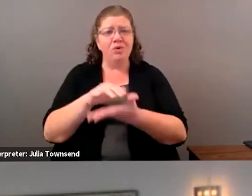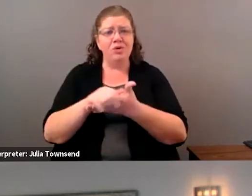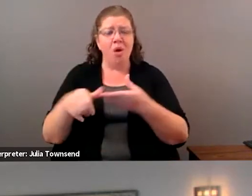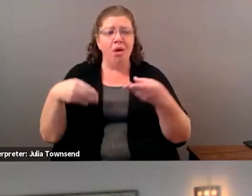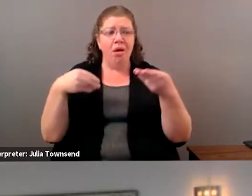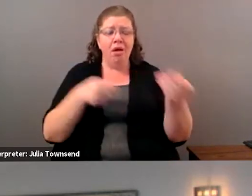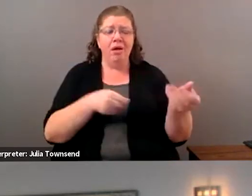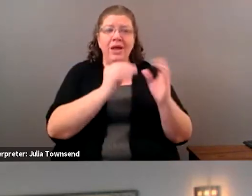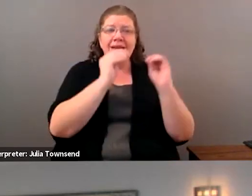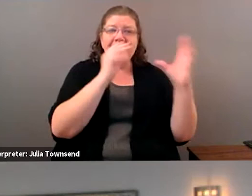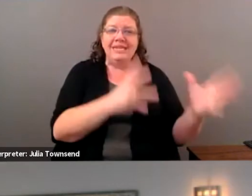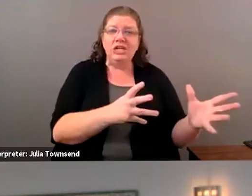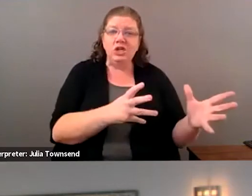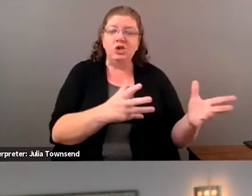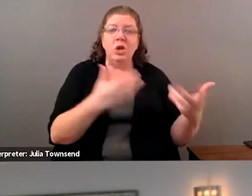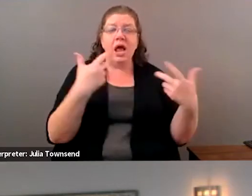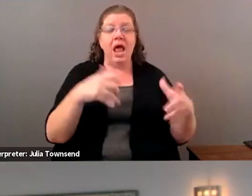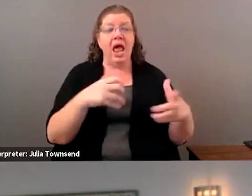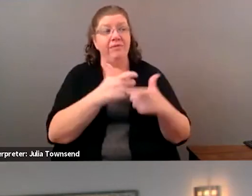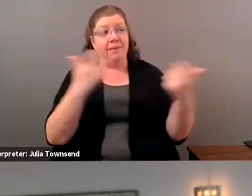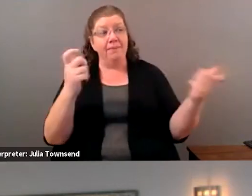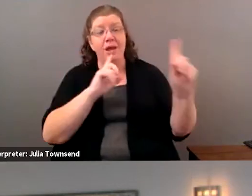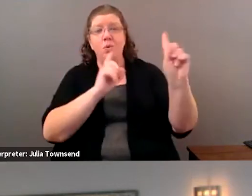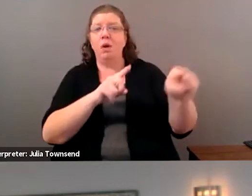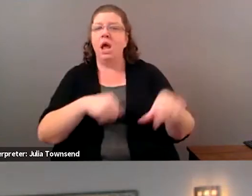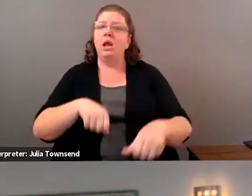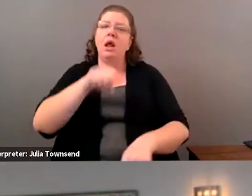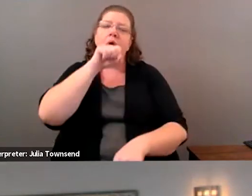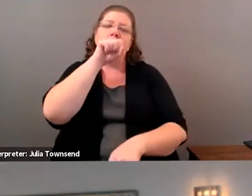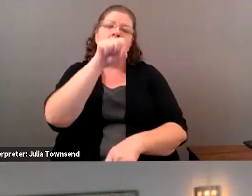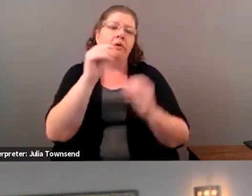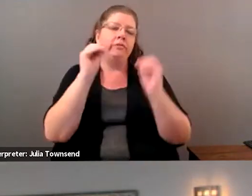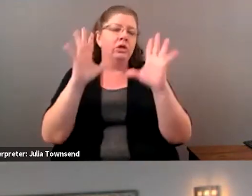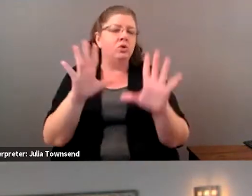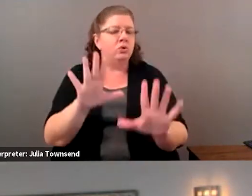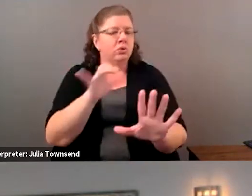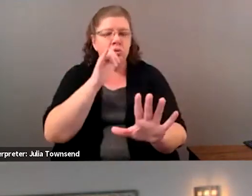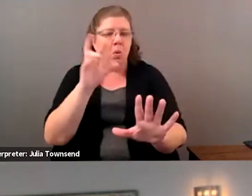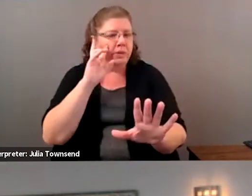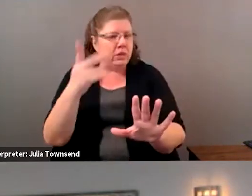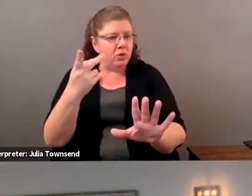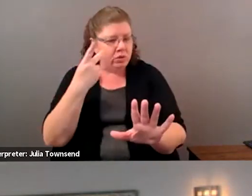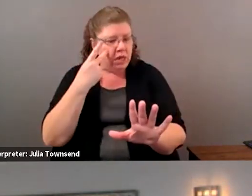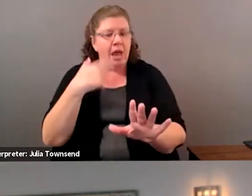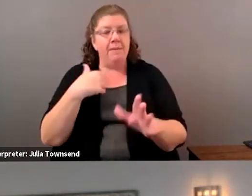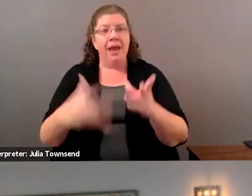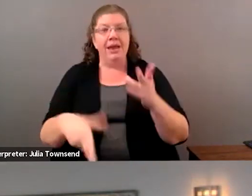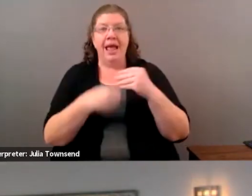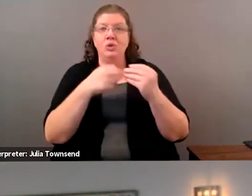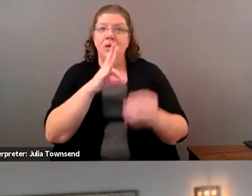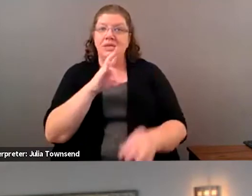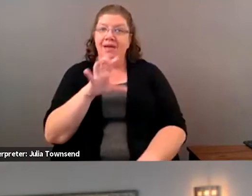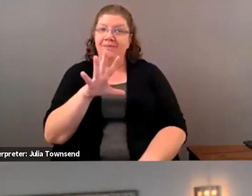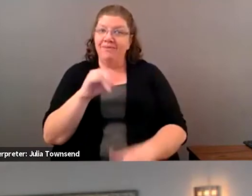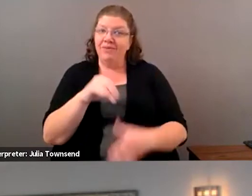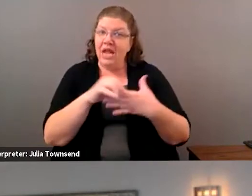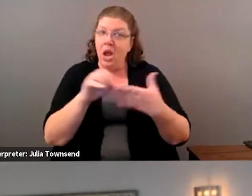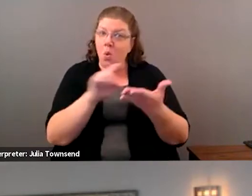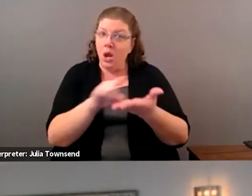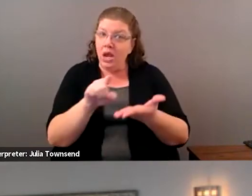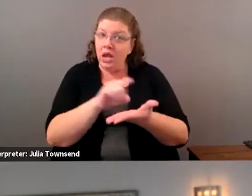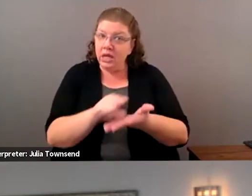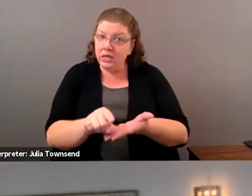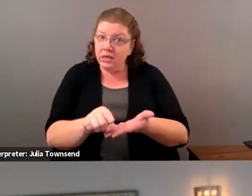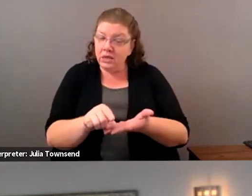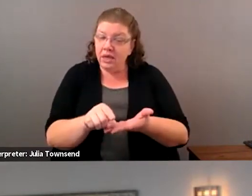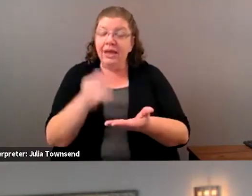an overwhelming response. And I love teachers, don't get me wrong, but an extra 750 a week. Do you know that if you wanted